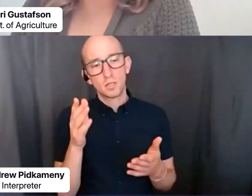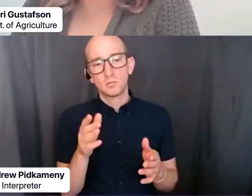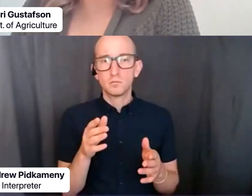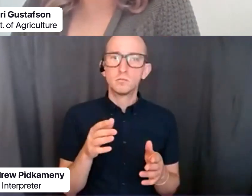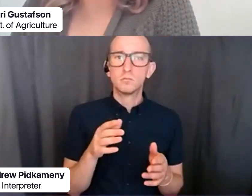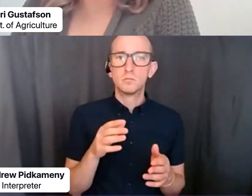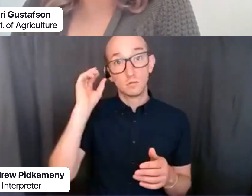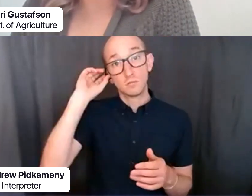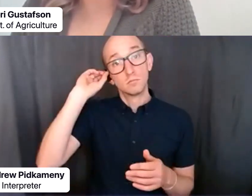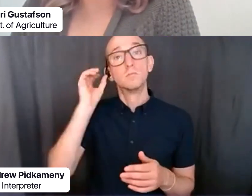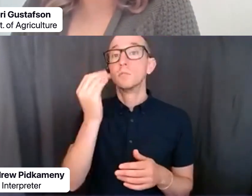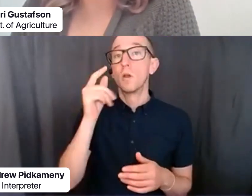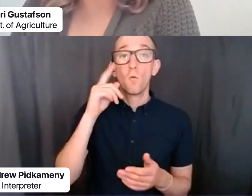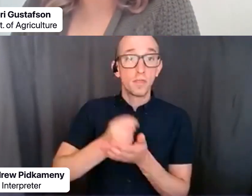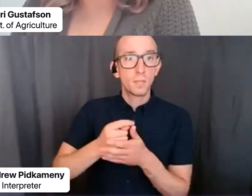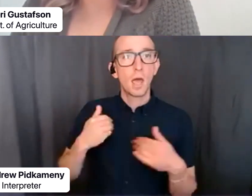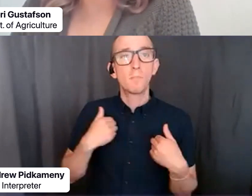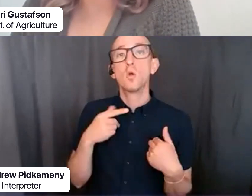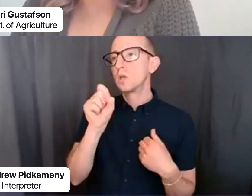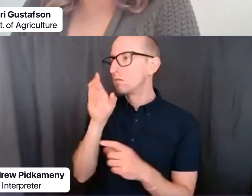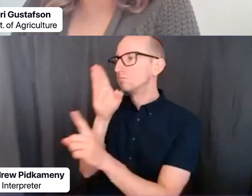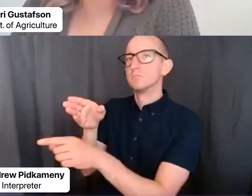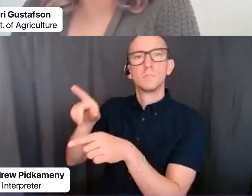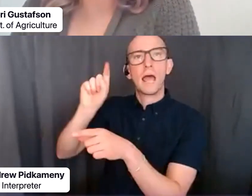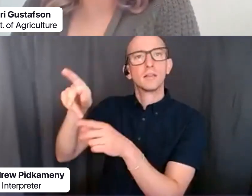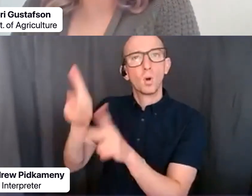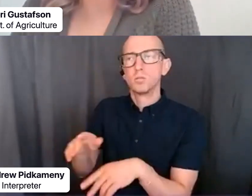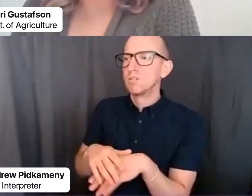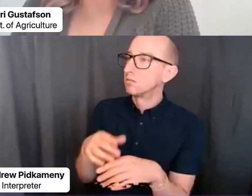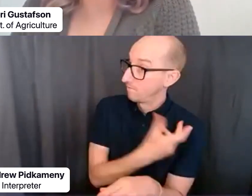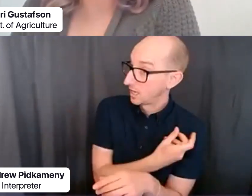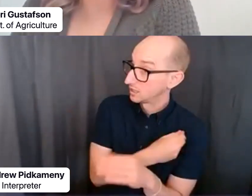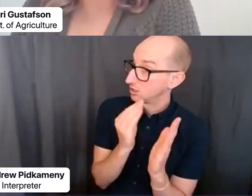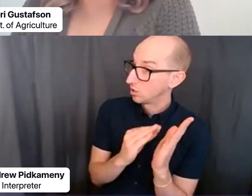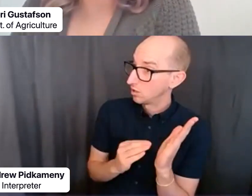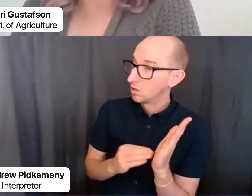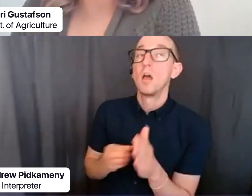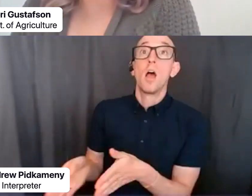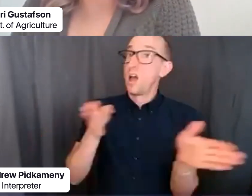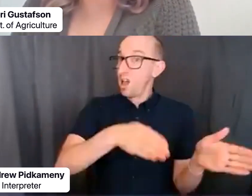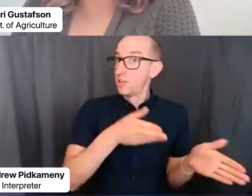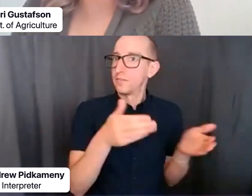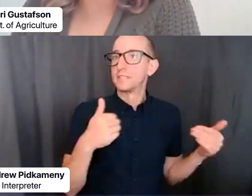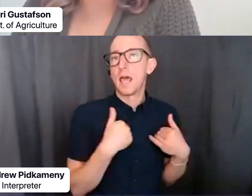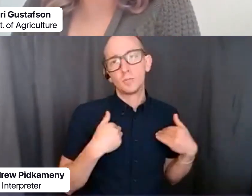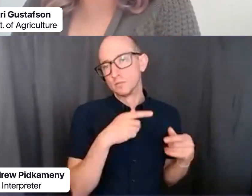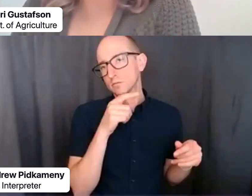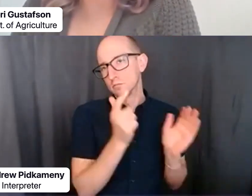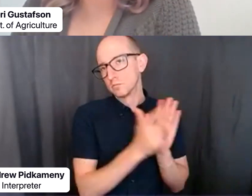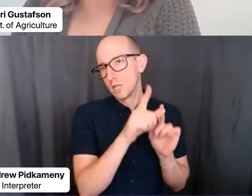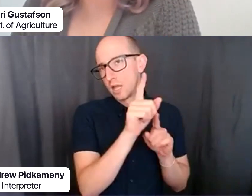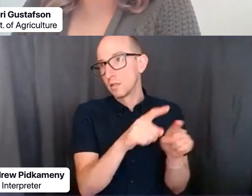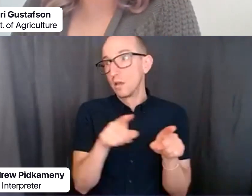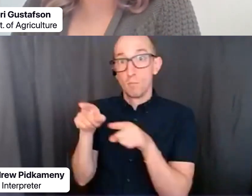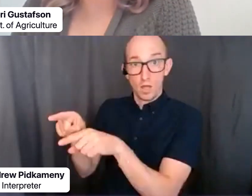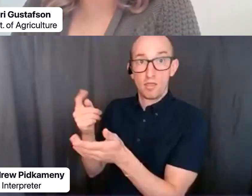be allowed to ask about vaccine records and things like that you can't ask about for service animals, since they are interacting with the public.